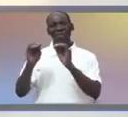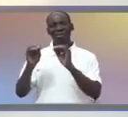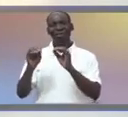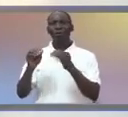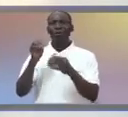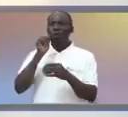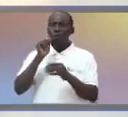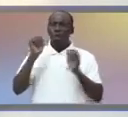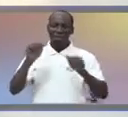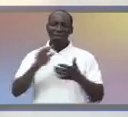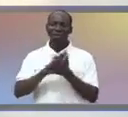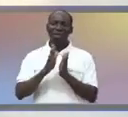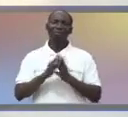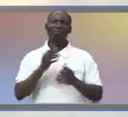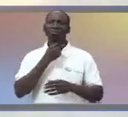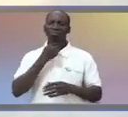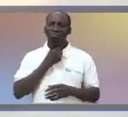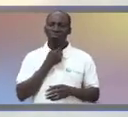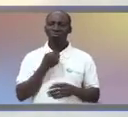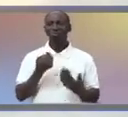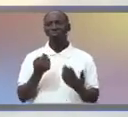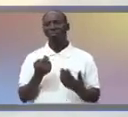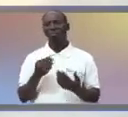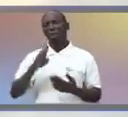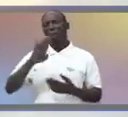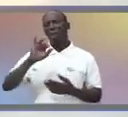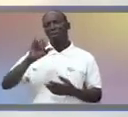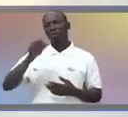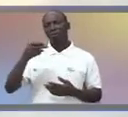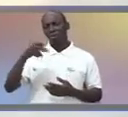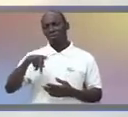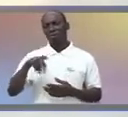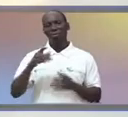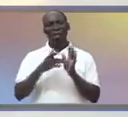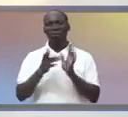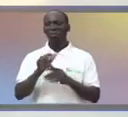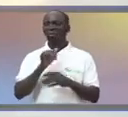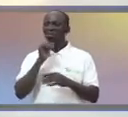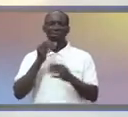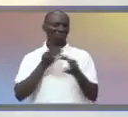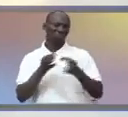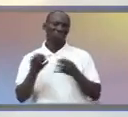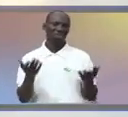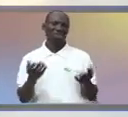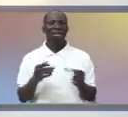Omra Bible nkire sa. Omo da so a omo kwa urade adidi. Jise